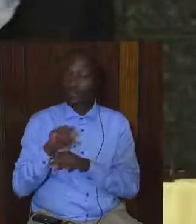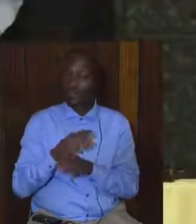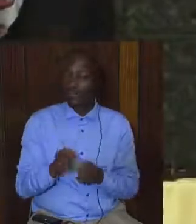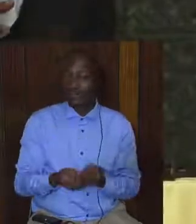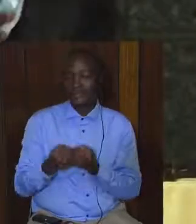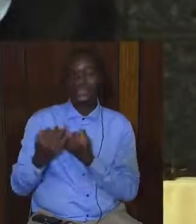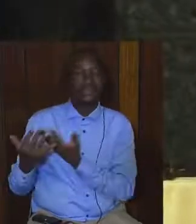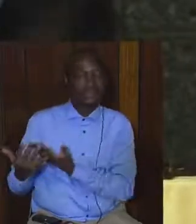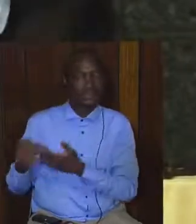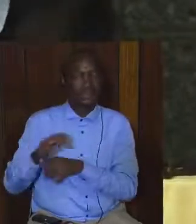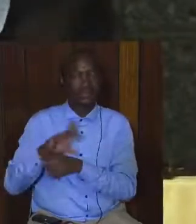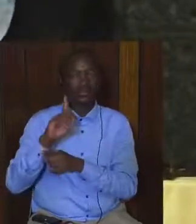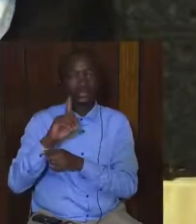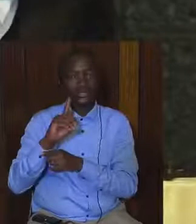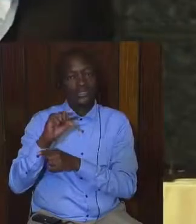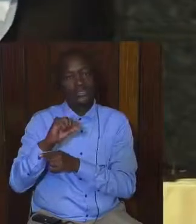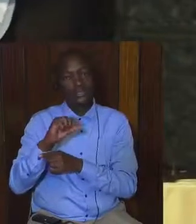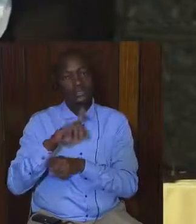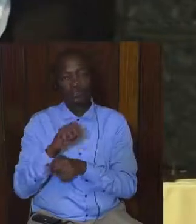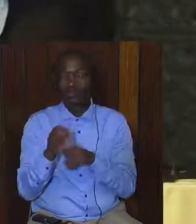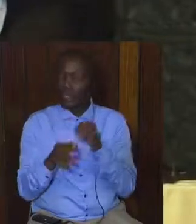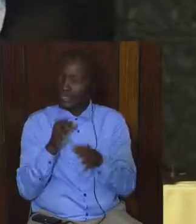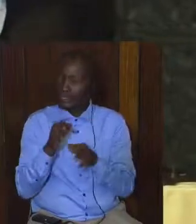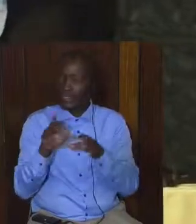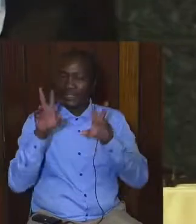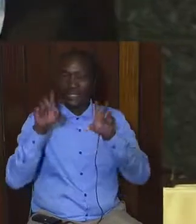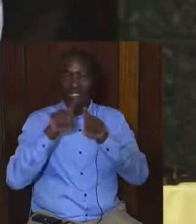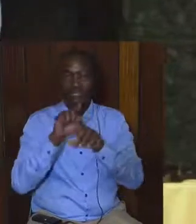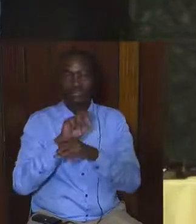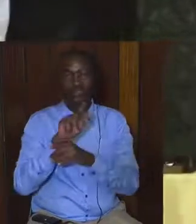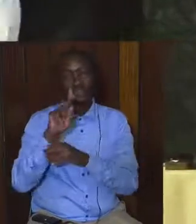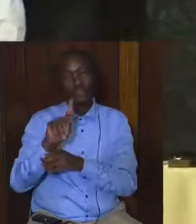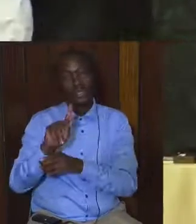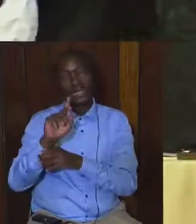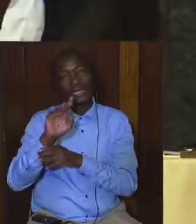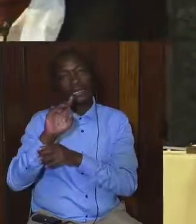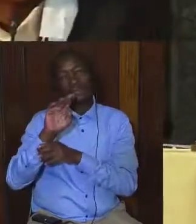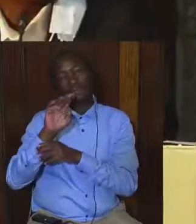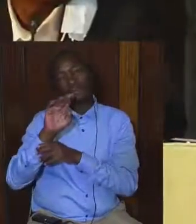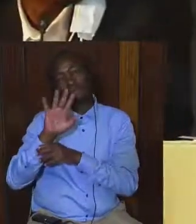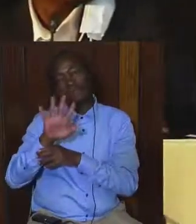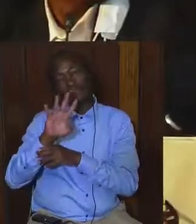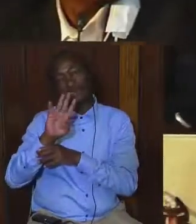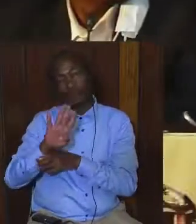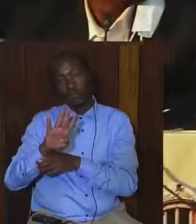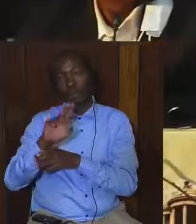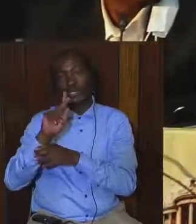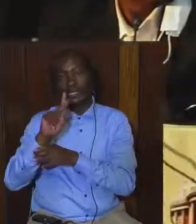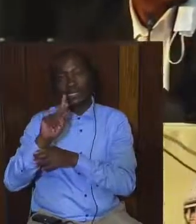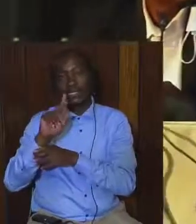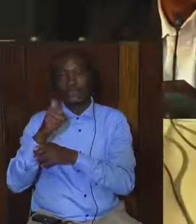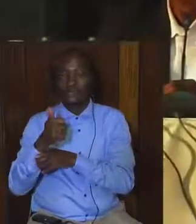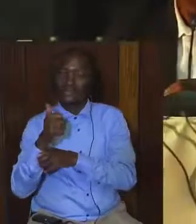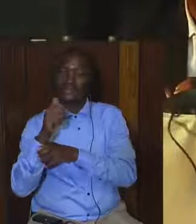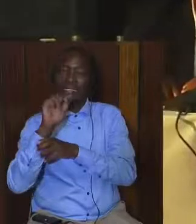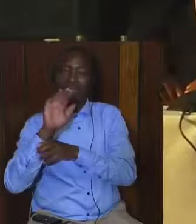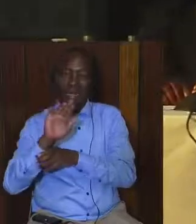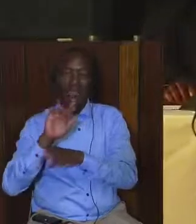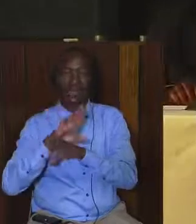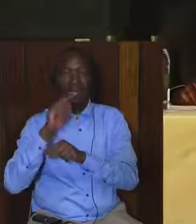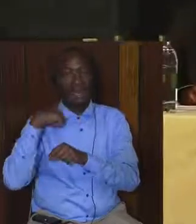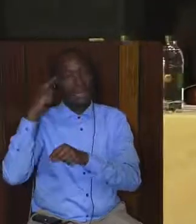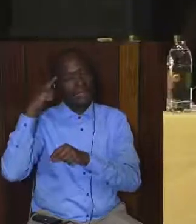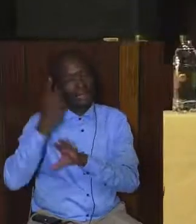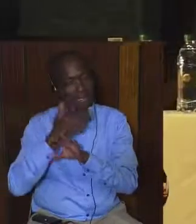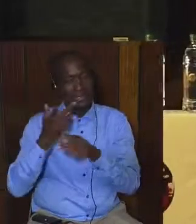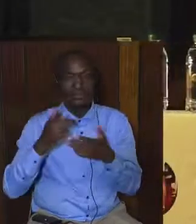hand over to the DDG to explain the issues of K54, K69, and then I also think the measures that